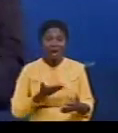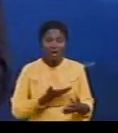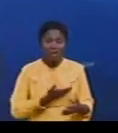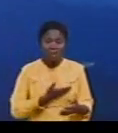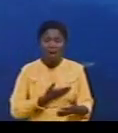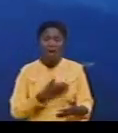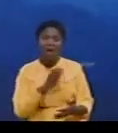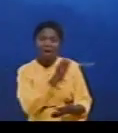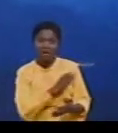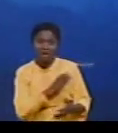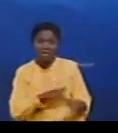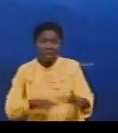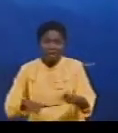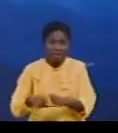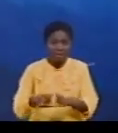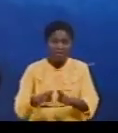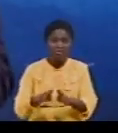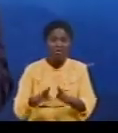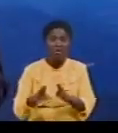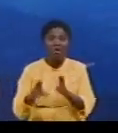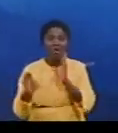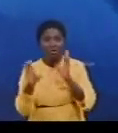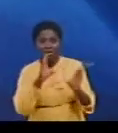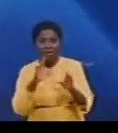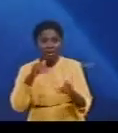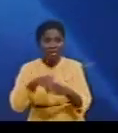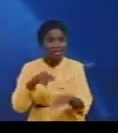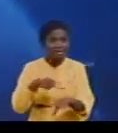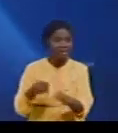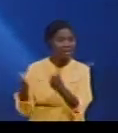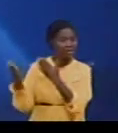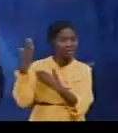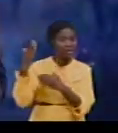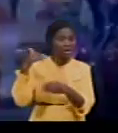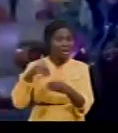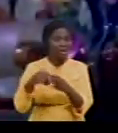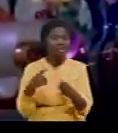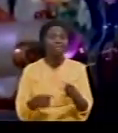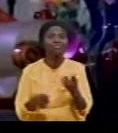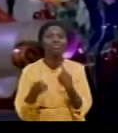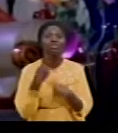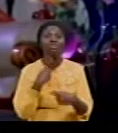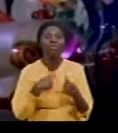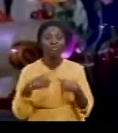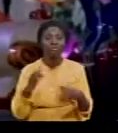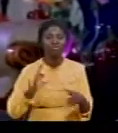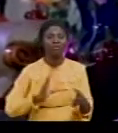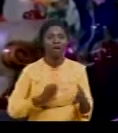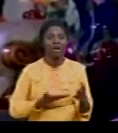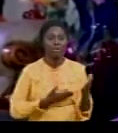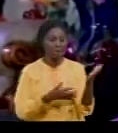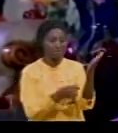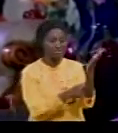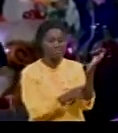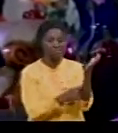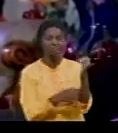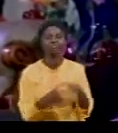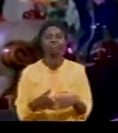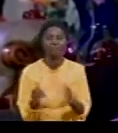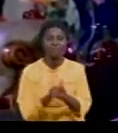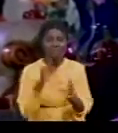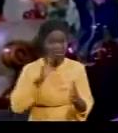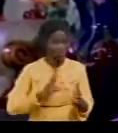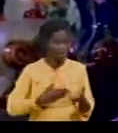in times past, in the lusts of our flesh. That's the problem. We're